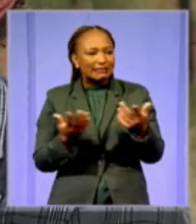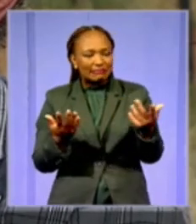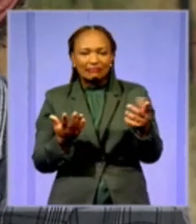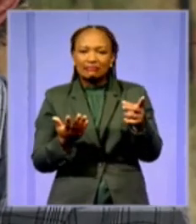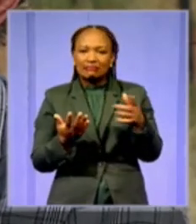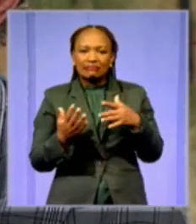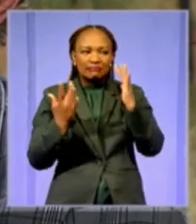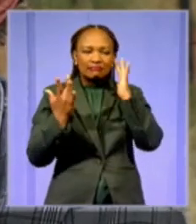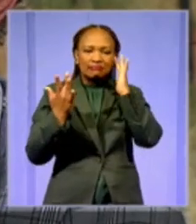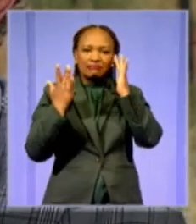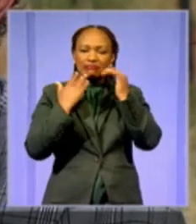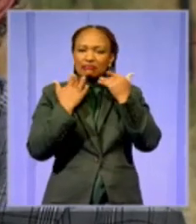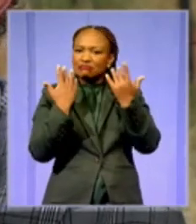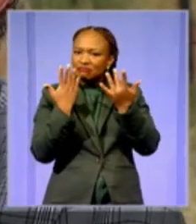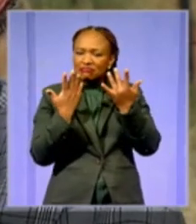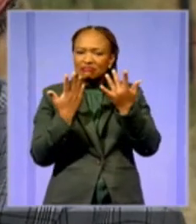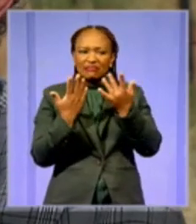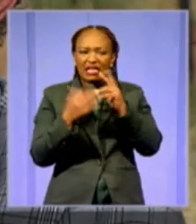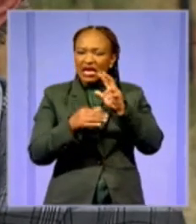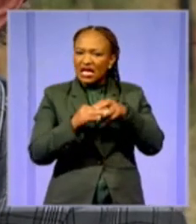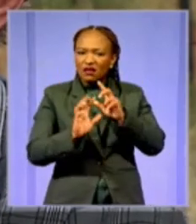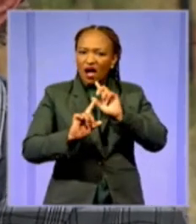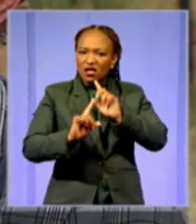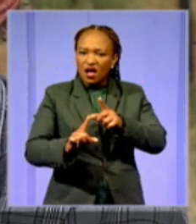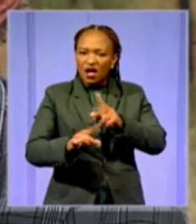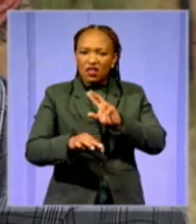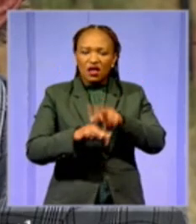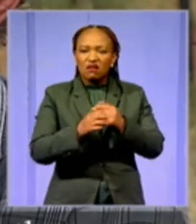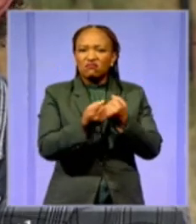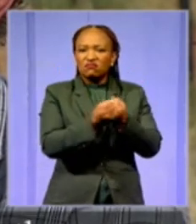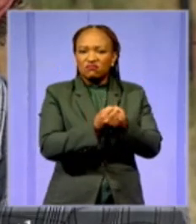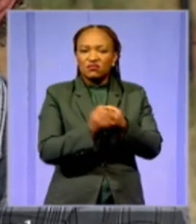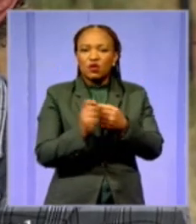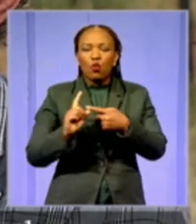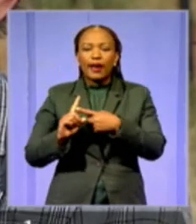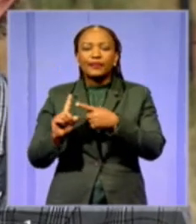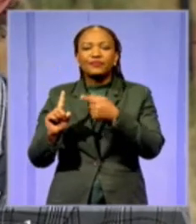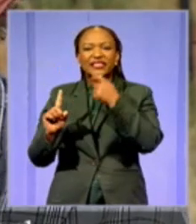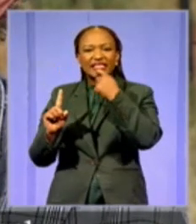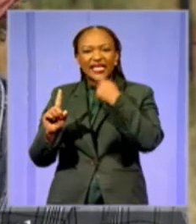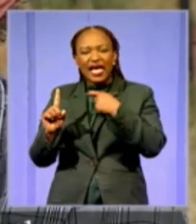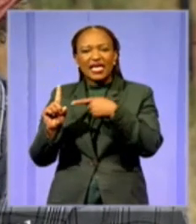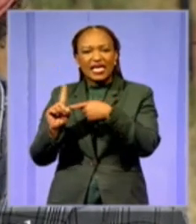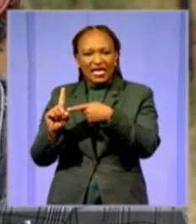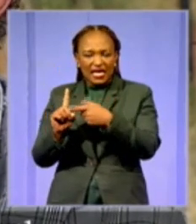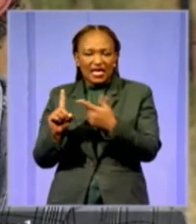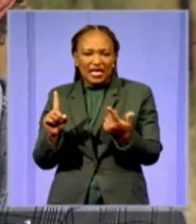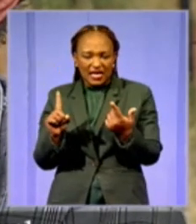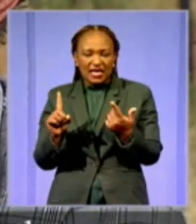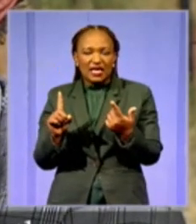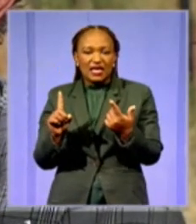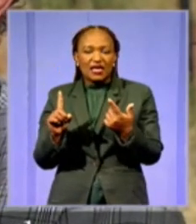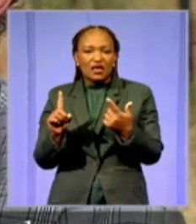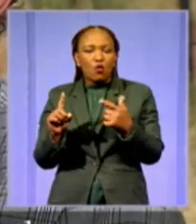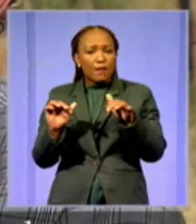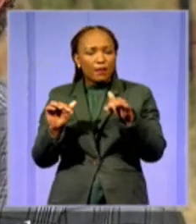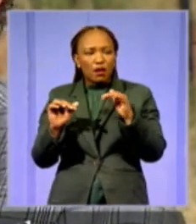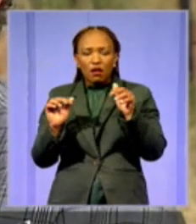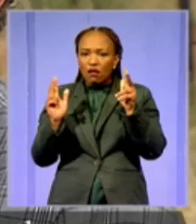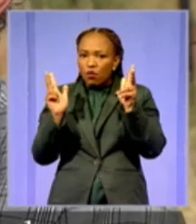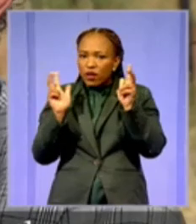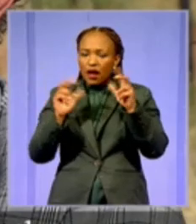and that is the scary part of it. Yet another gay person has been killed, murdered. according to sources close to